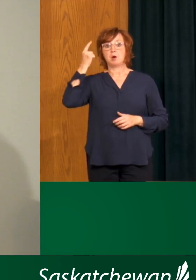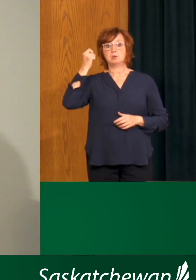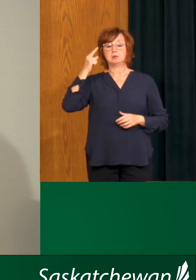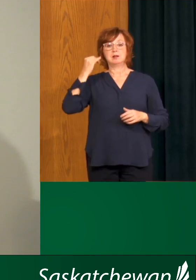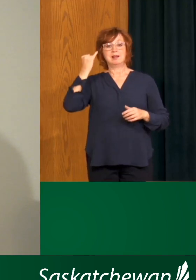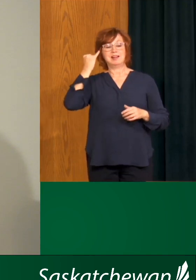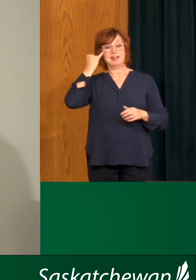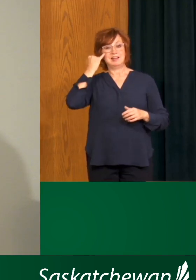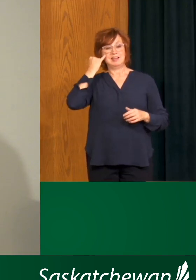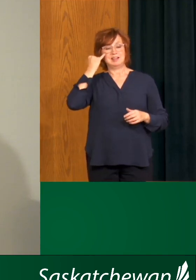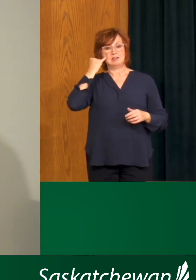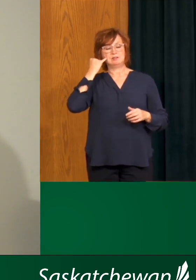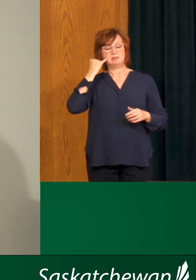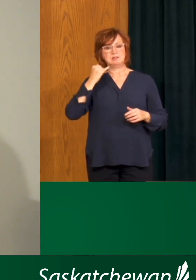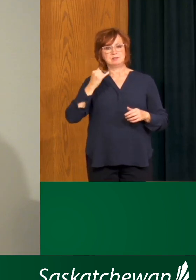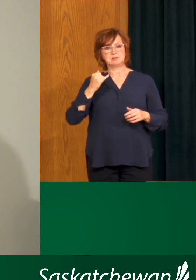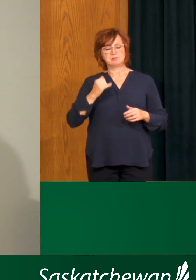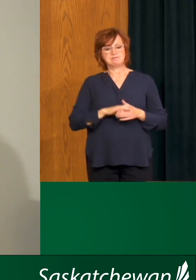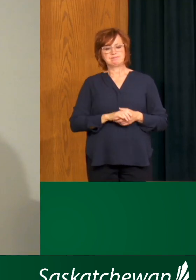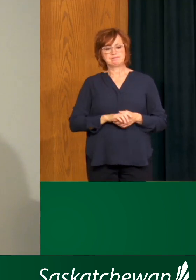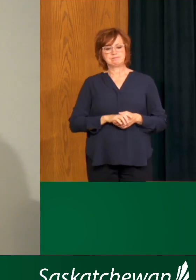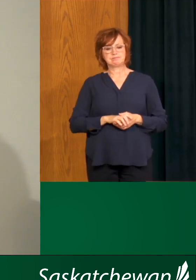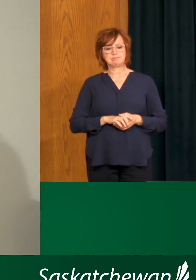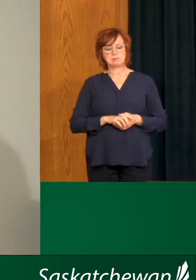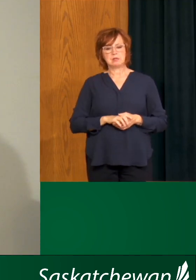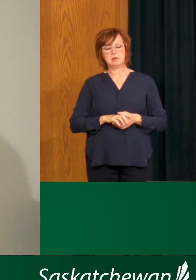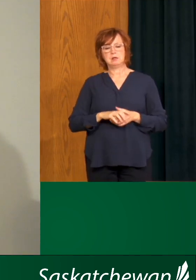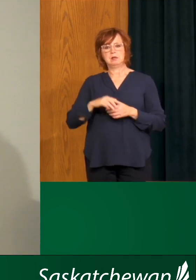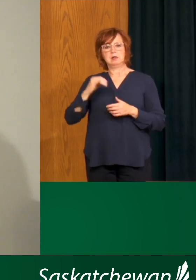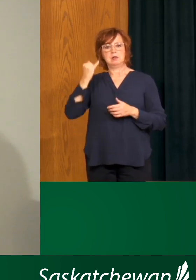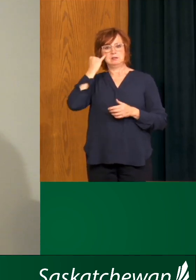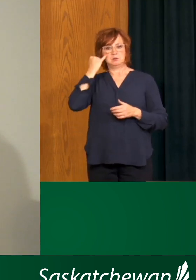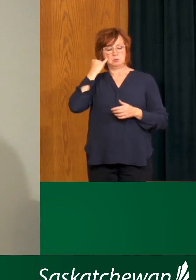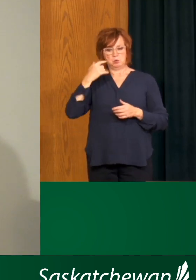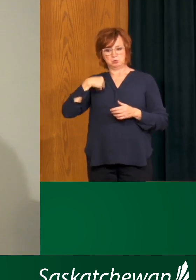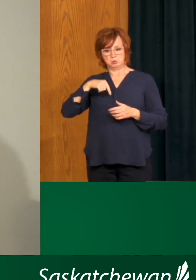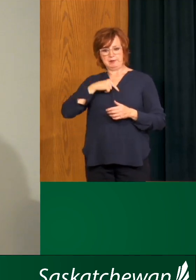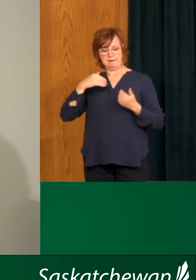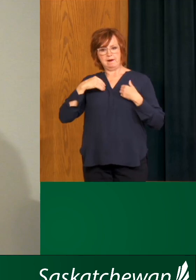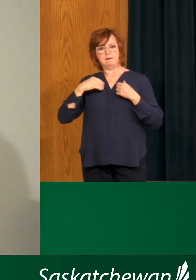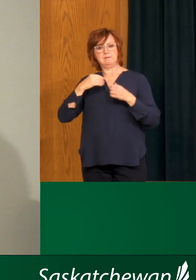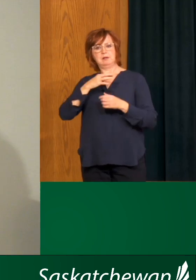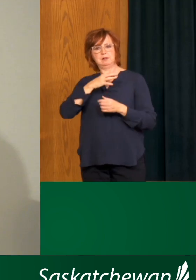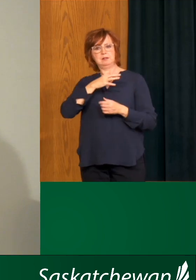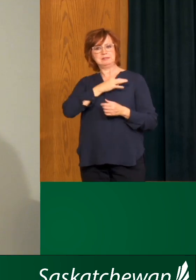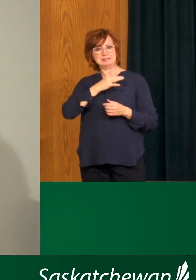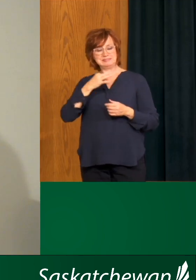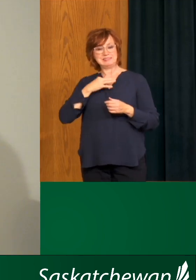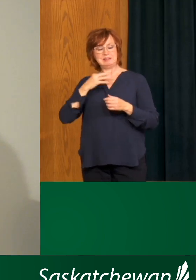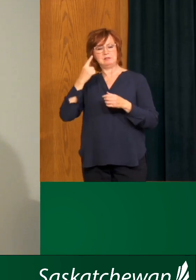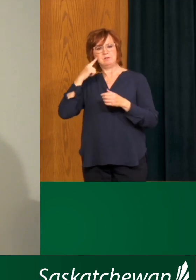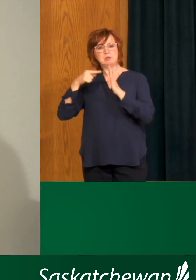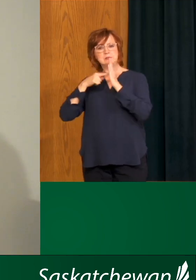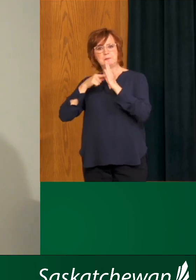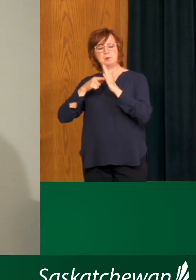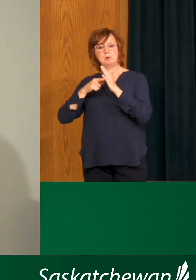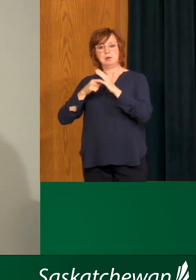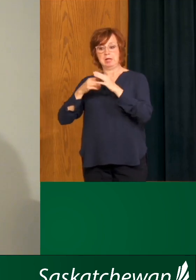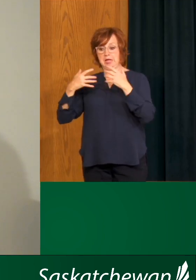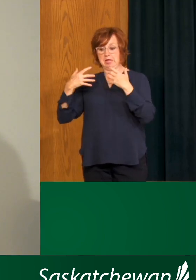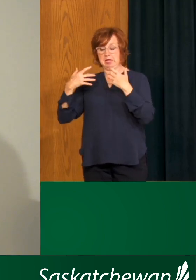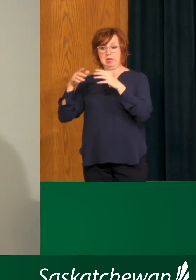a long-term care facility, there is that very specific health screen as well as temperature check, but that